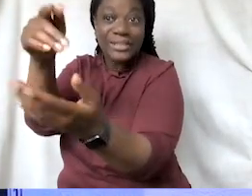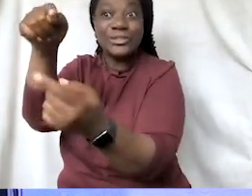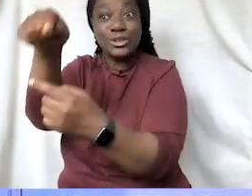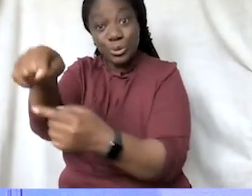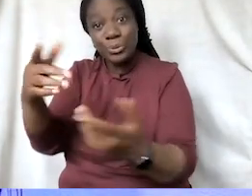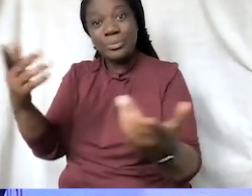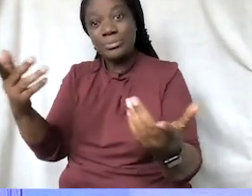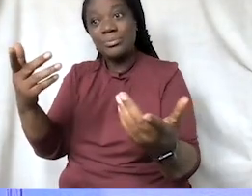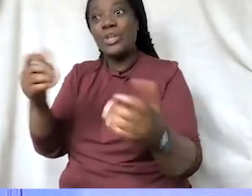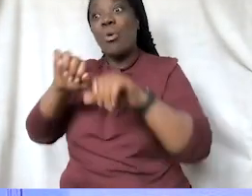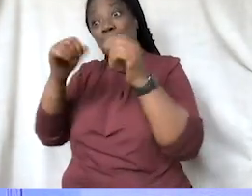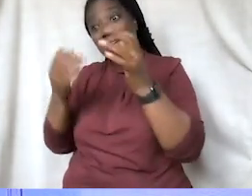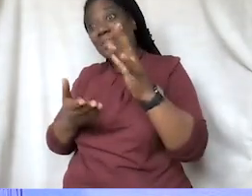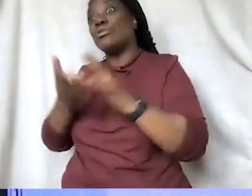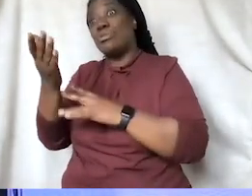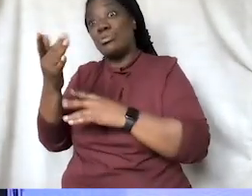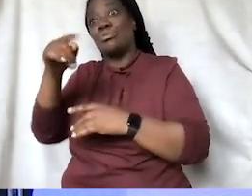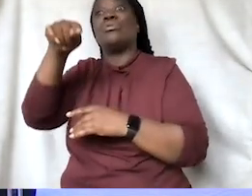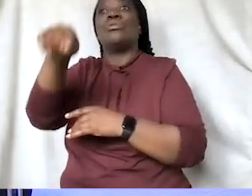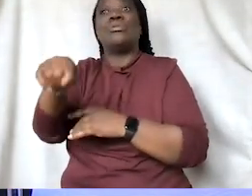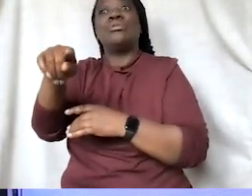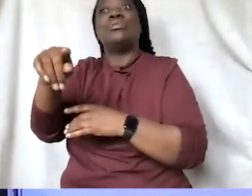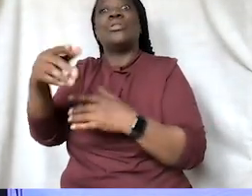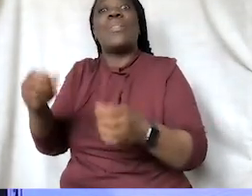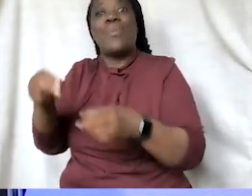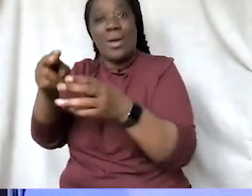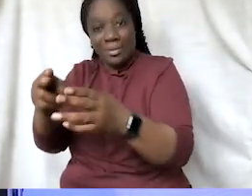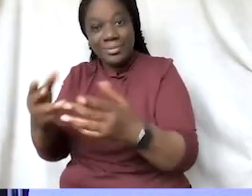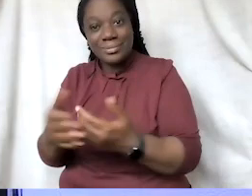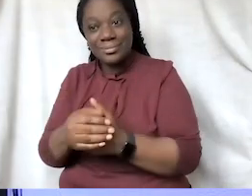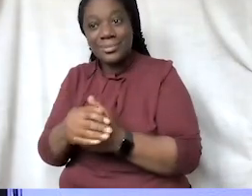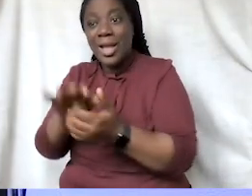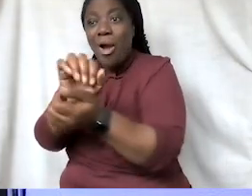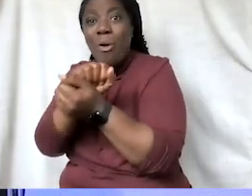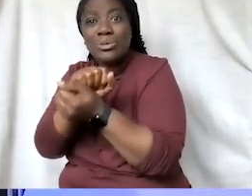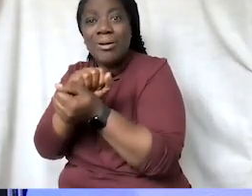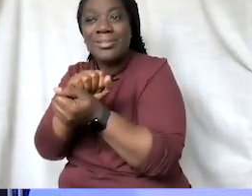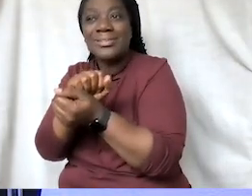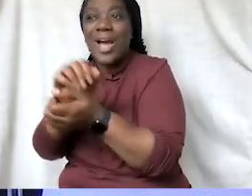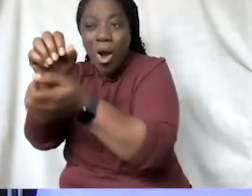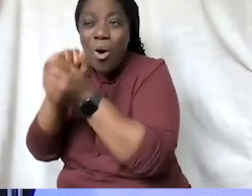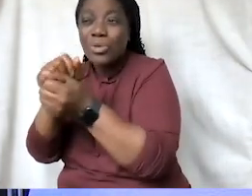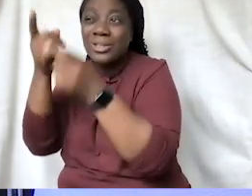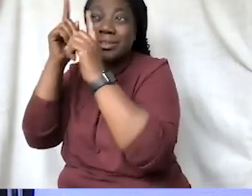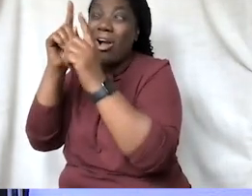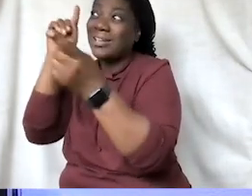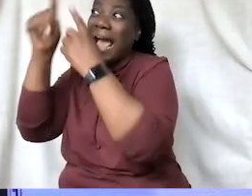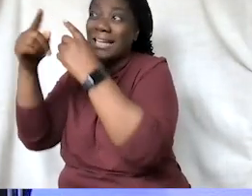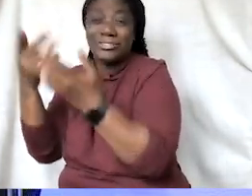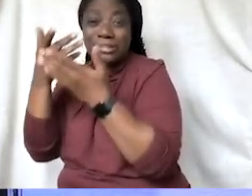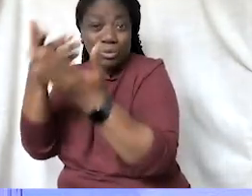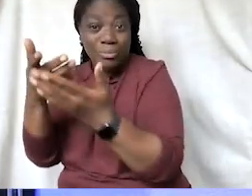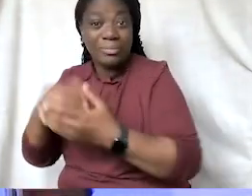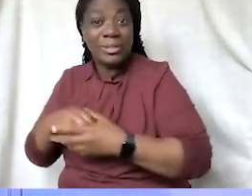may have been going through what you've been going through for a very long time. Hang in there. Your answer is on the